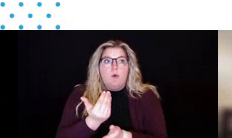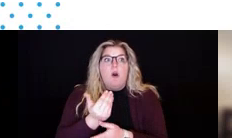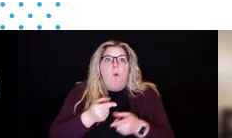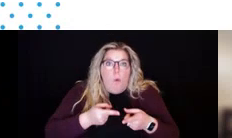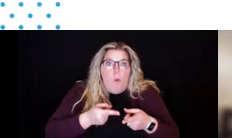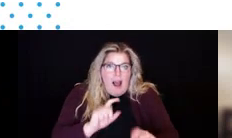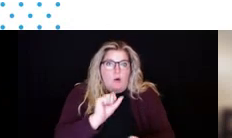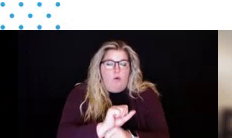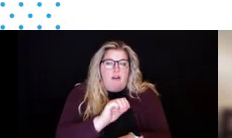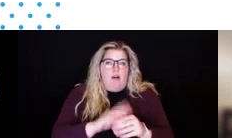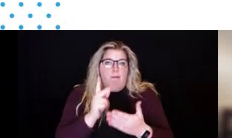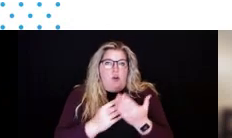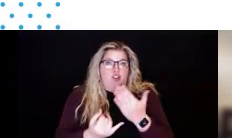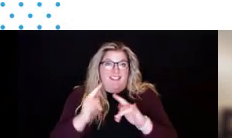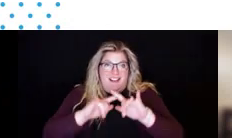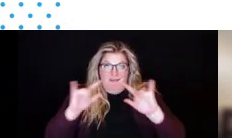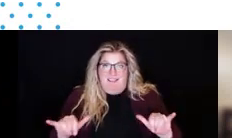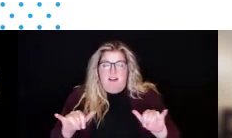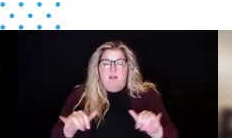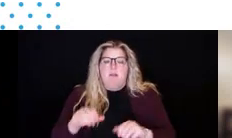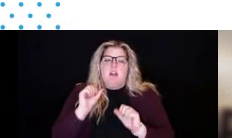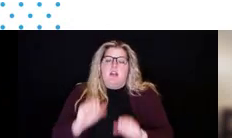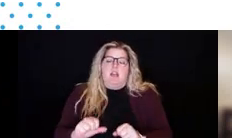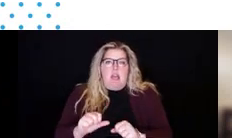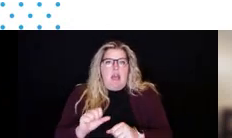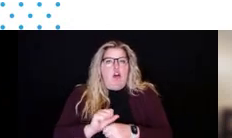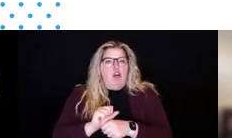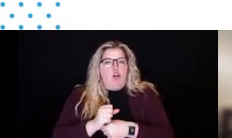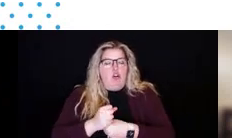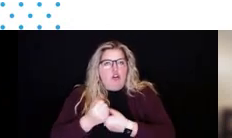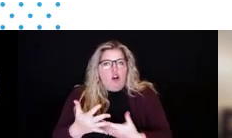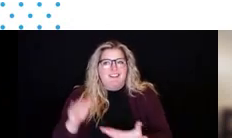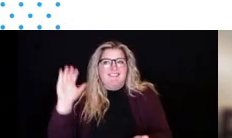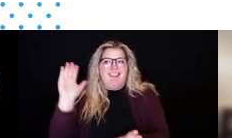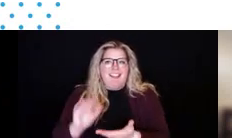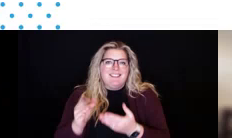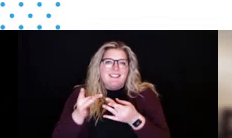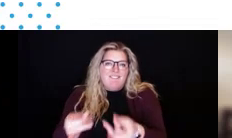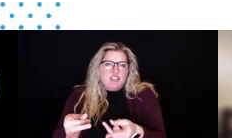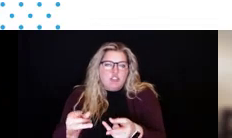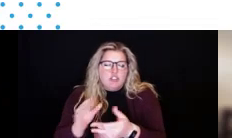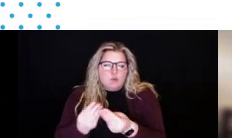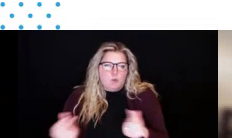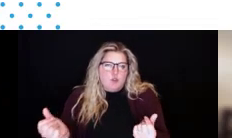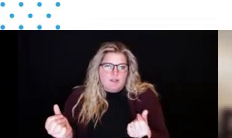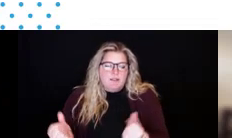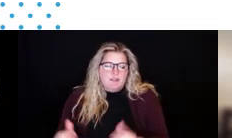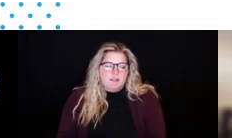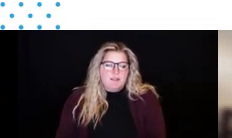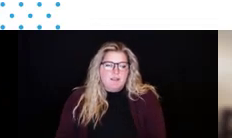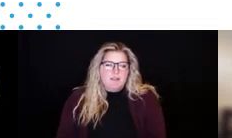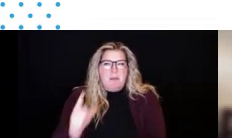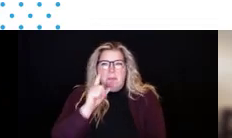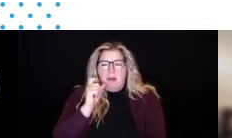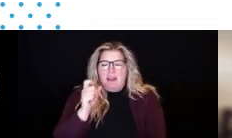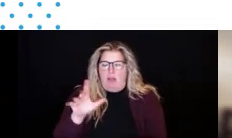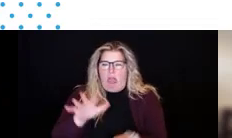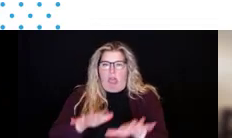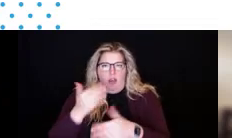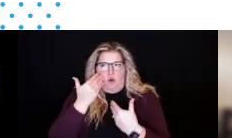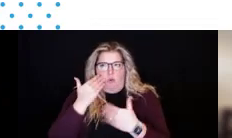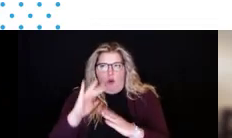project, it can lead to less efficient or less elegant solutions because you don't know the techniques going